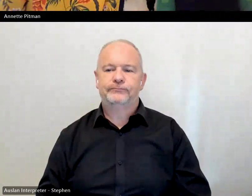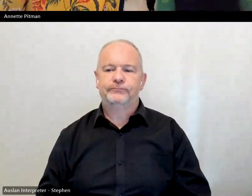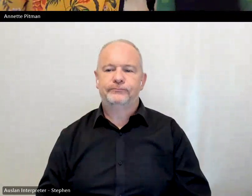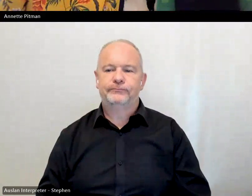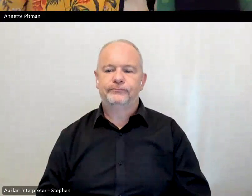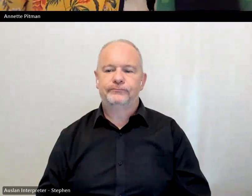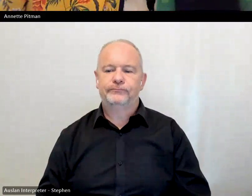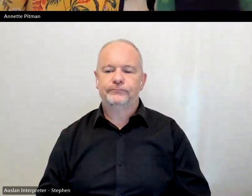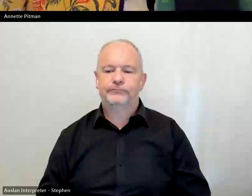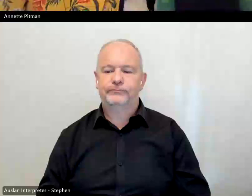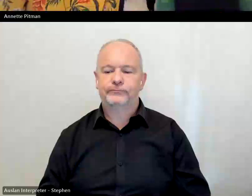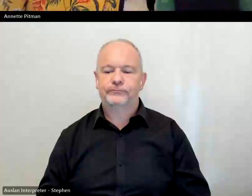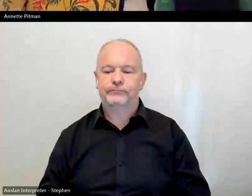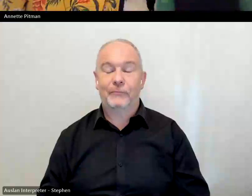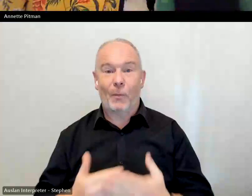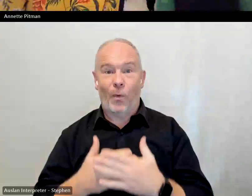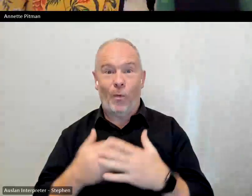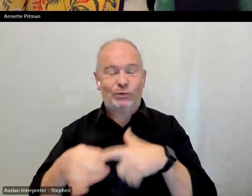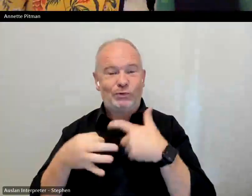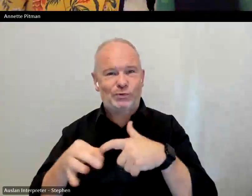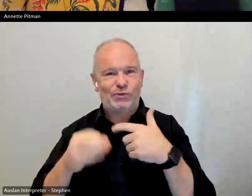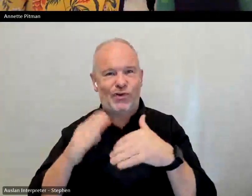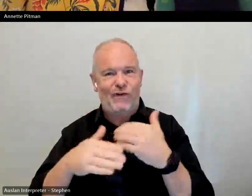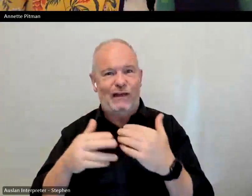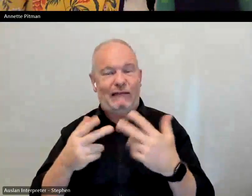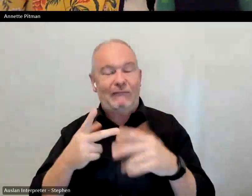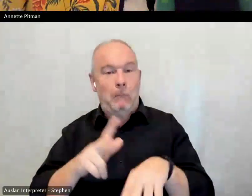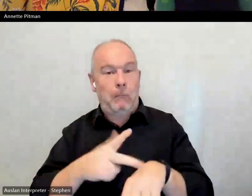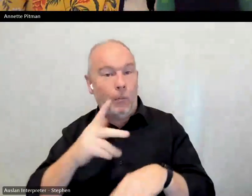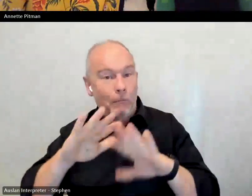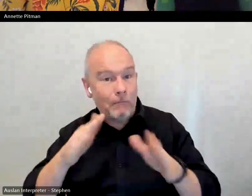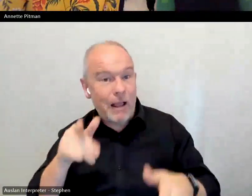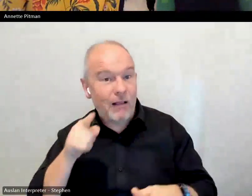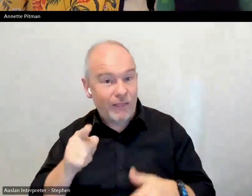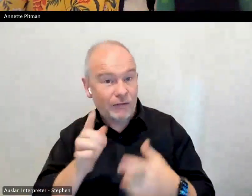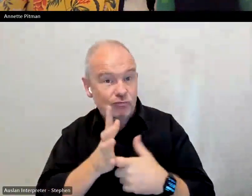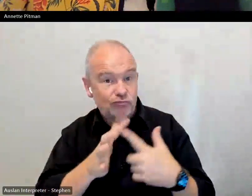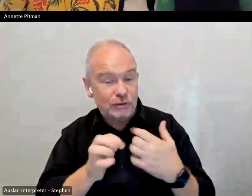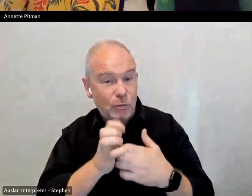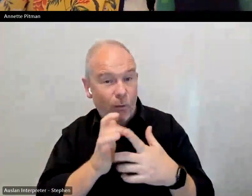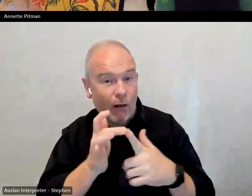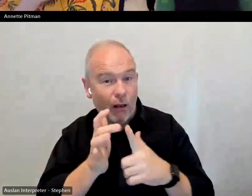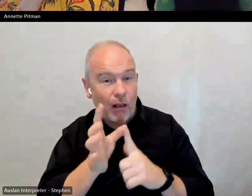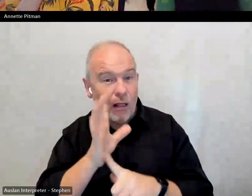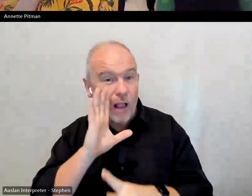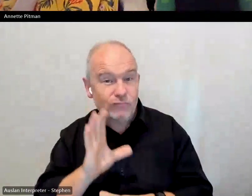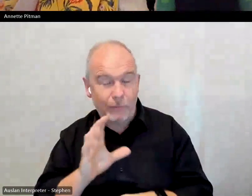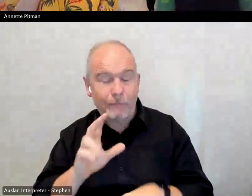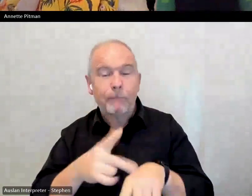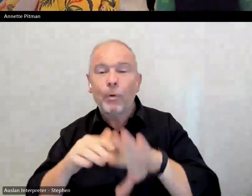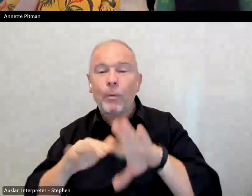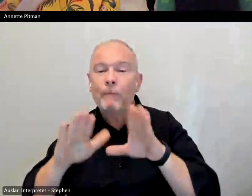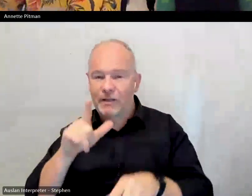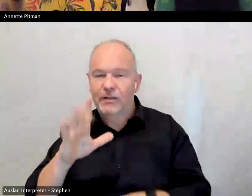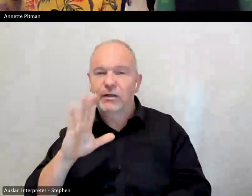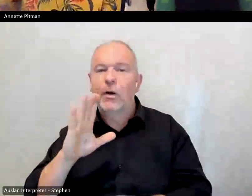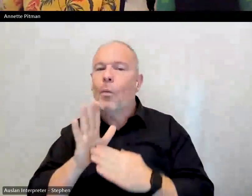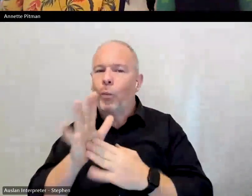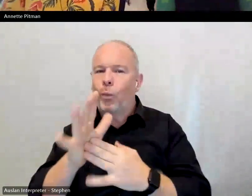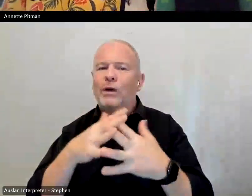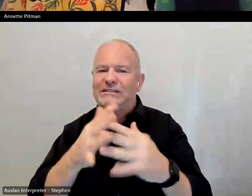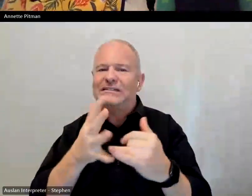And just getting more questions about whether Blue Mountains is considered regional. Blue Mountains is considered Western Sydney,